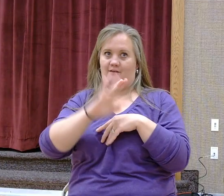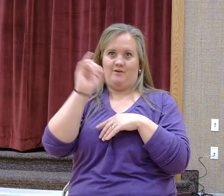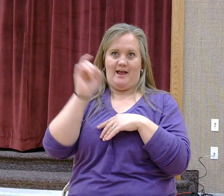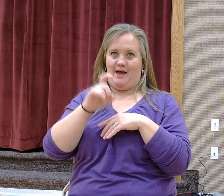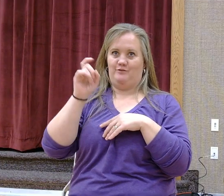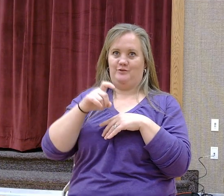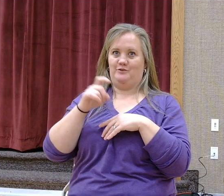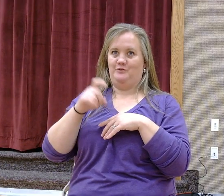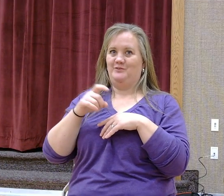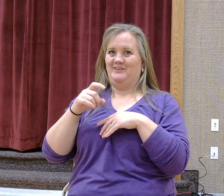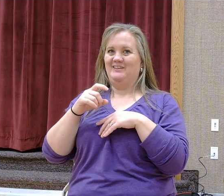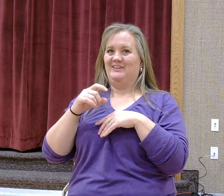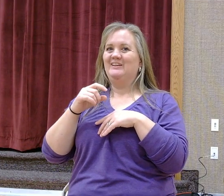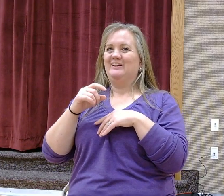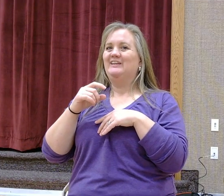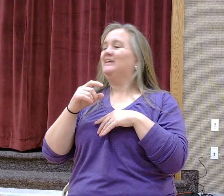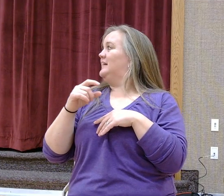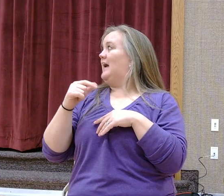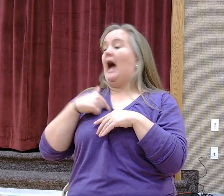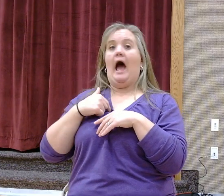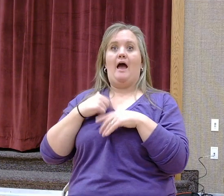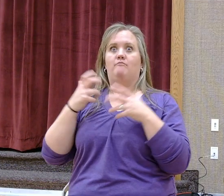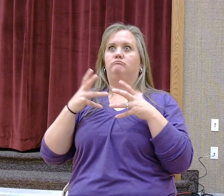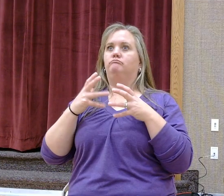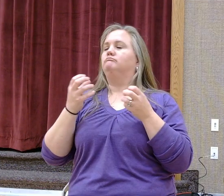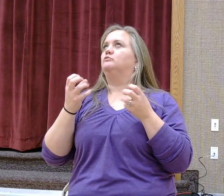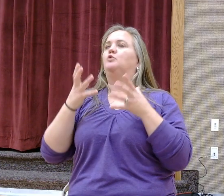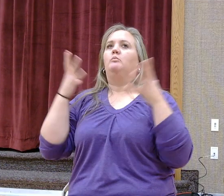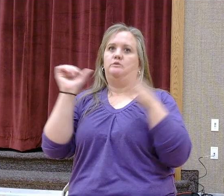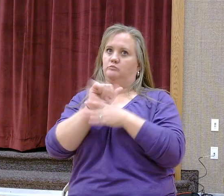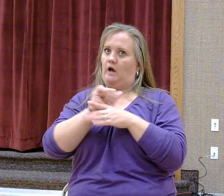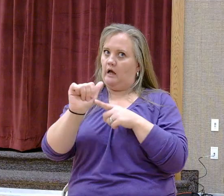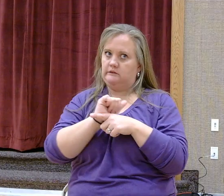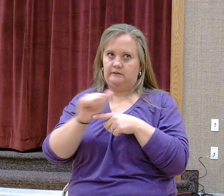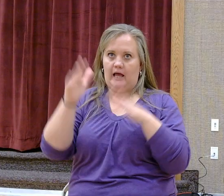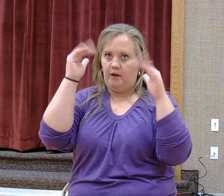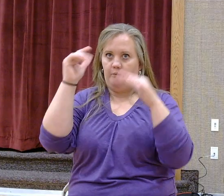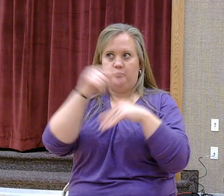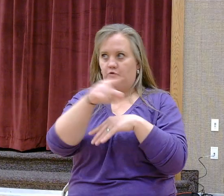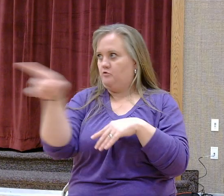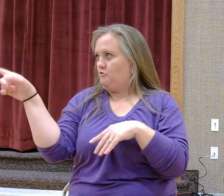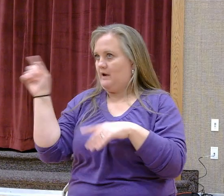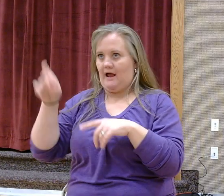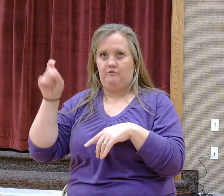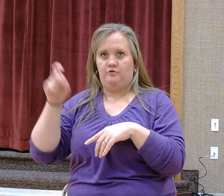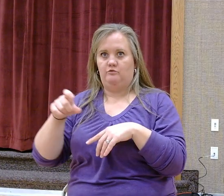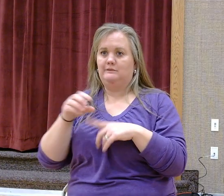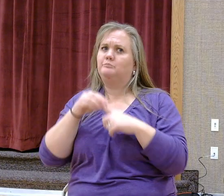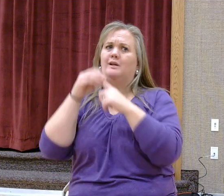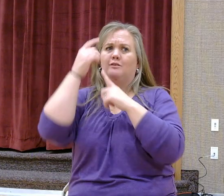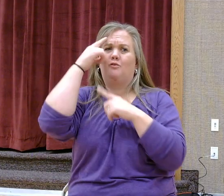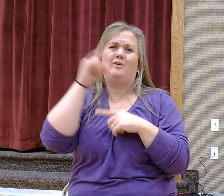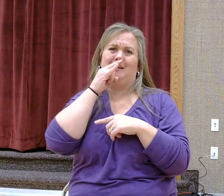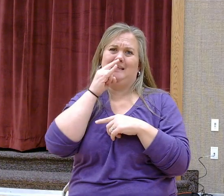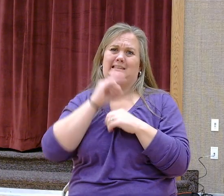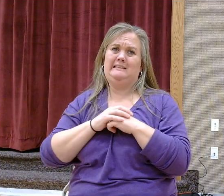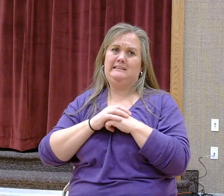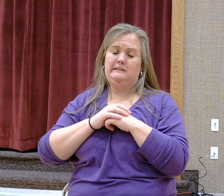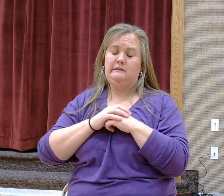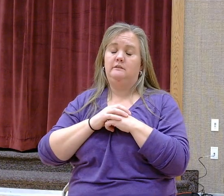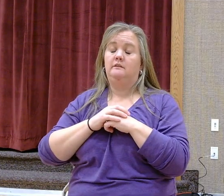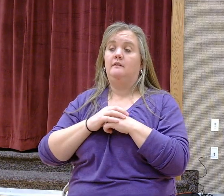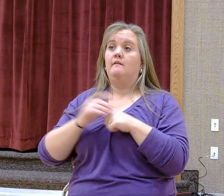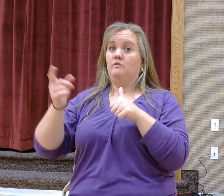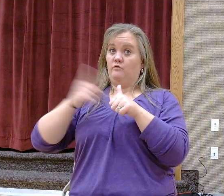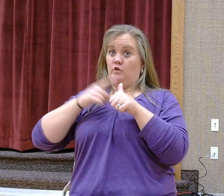do. I have way too much practice in it, and it's hopefully something you never have to do, especially in kids. So first thing to do